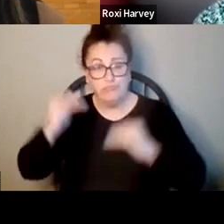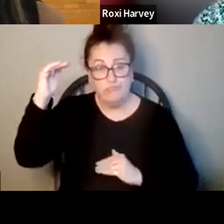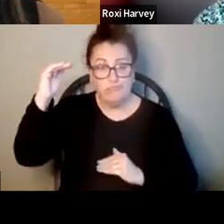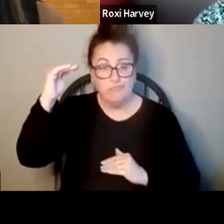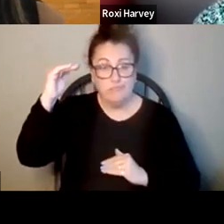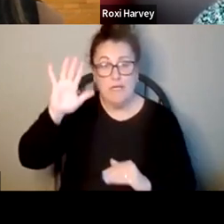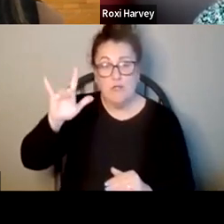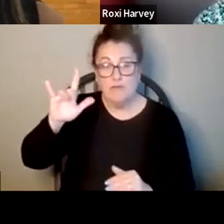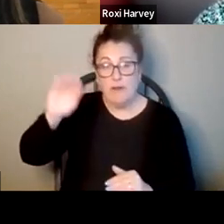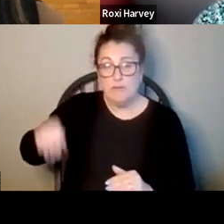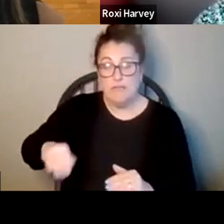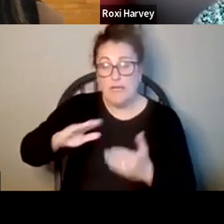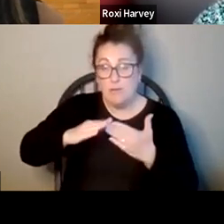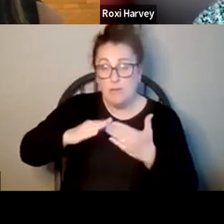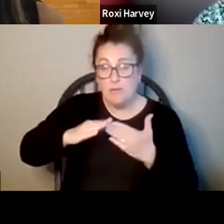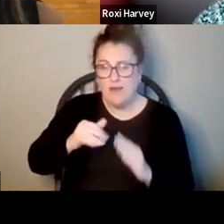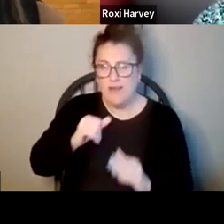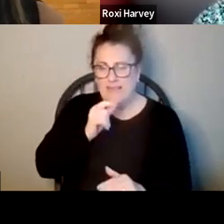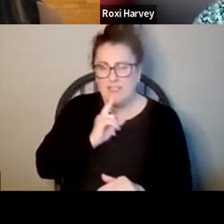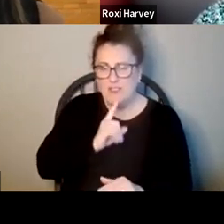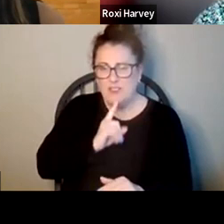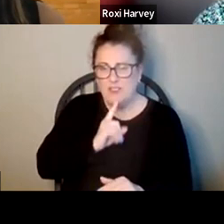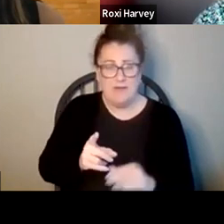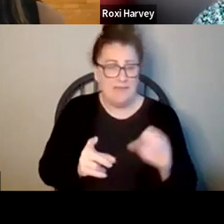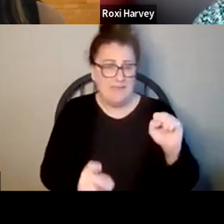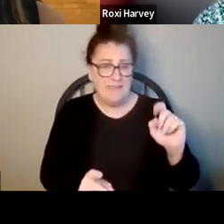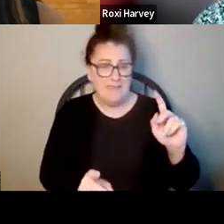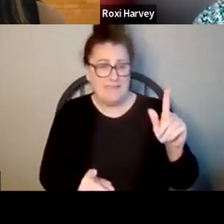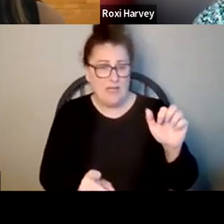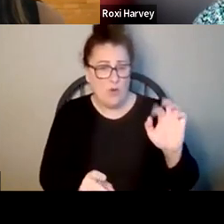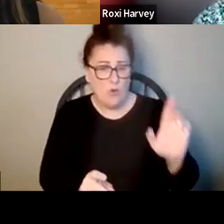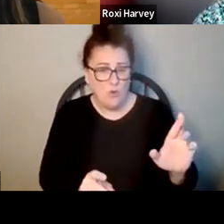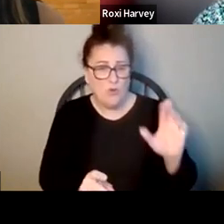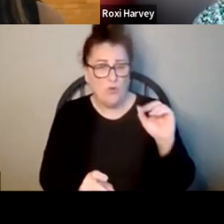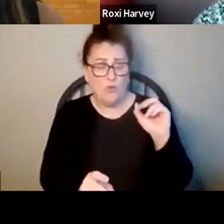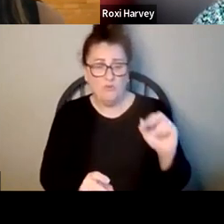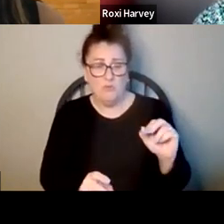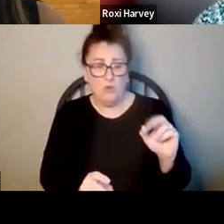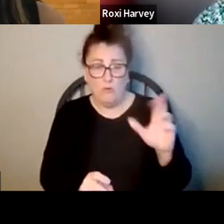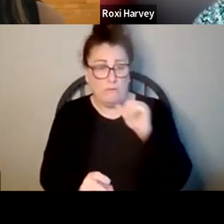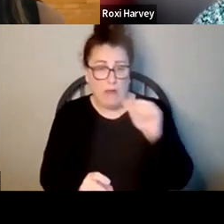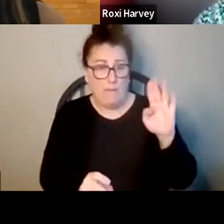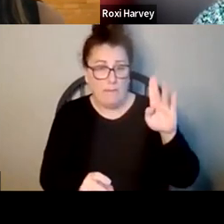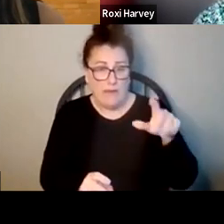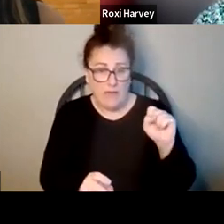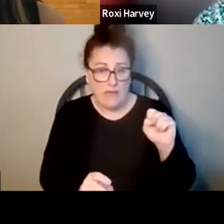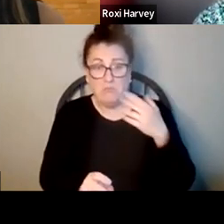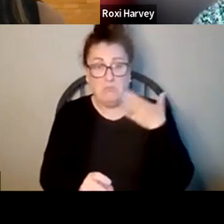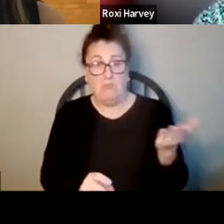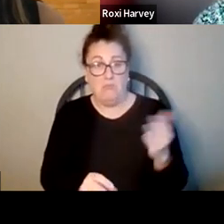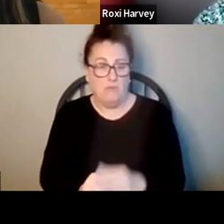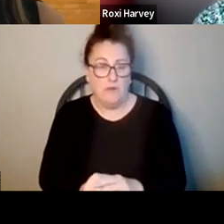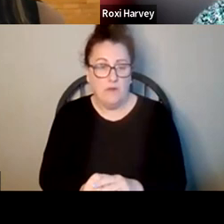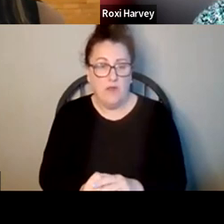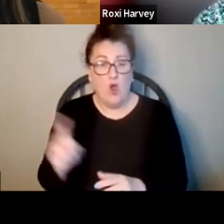25% community that we're not quite sure if they are stakeholders in the non-BPS connected way or where